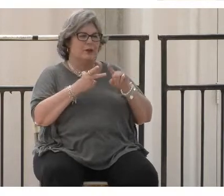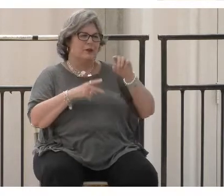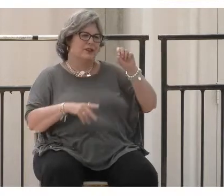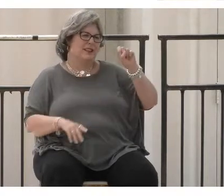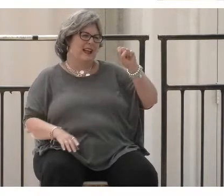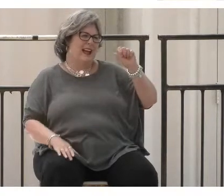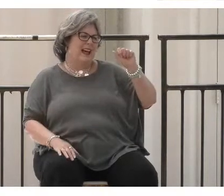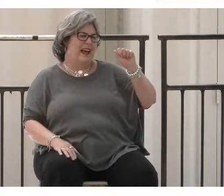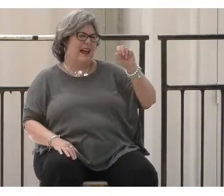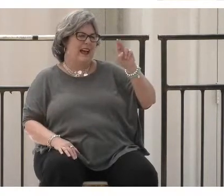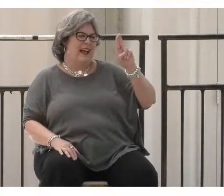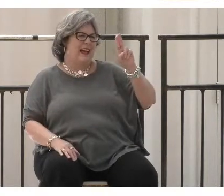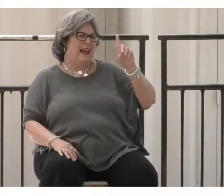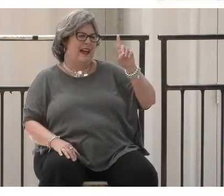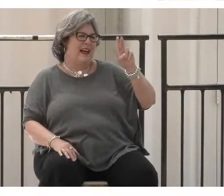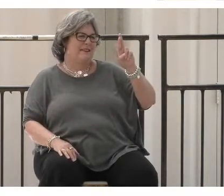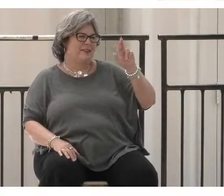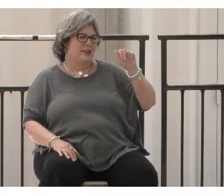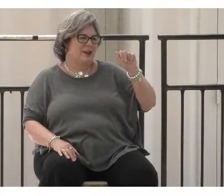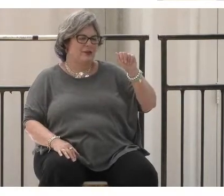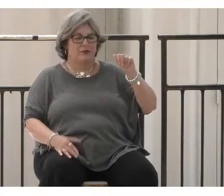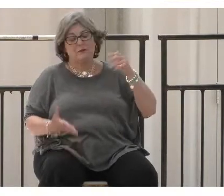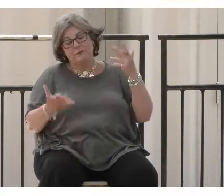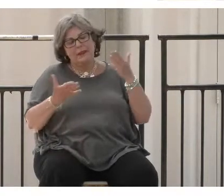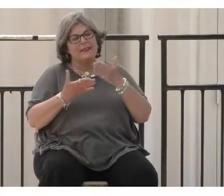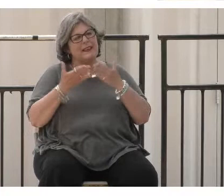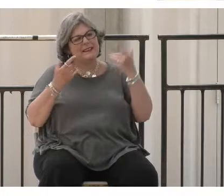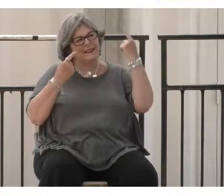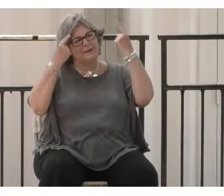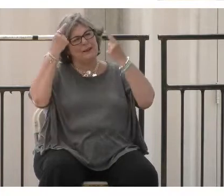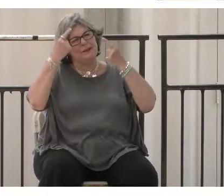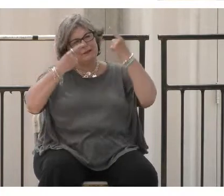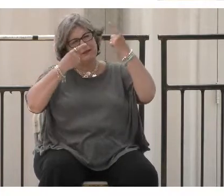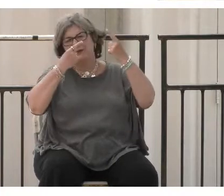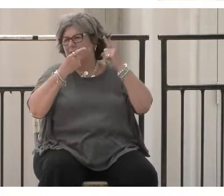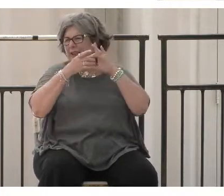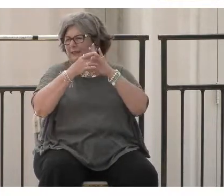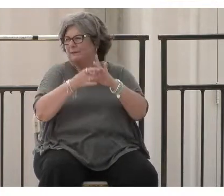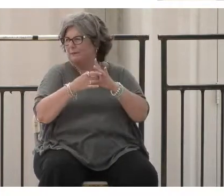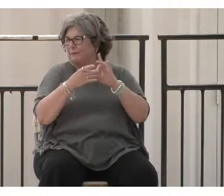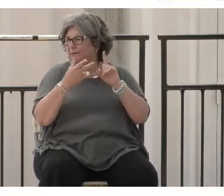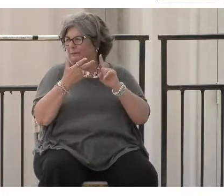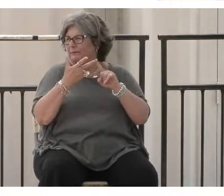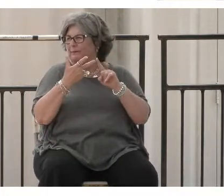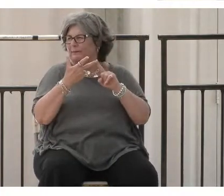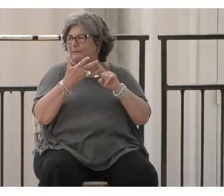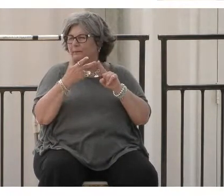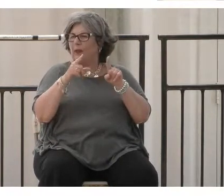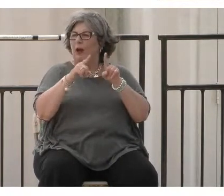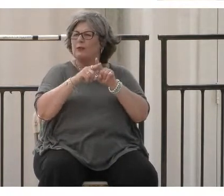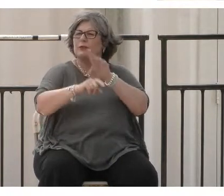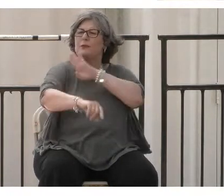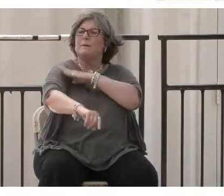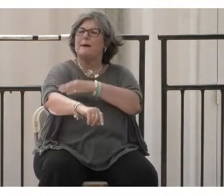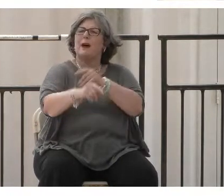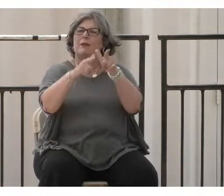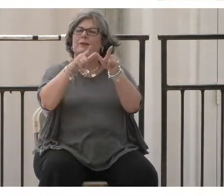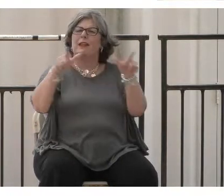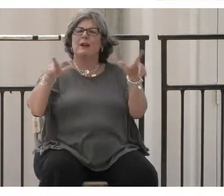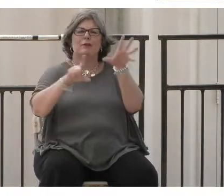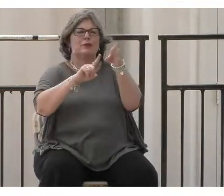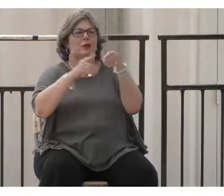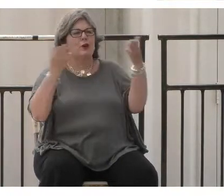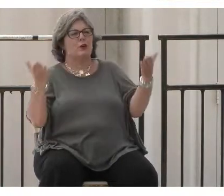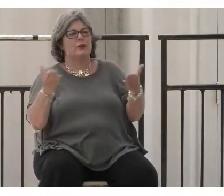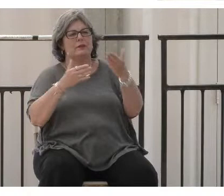today, perhaps, and that's something to think about. Also, I think we should think about the power of language and culture,